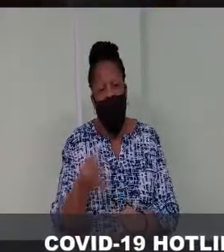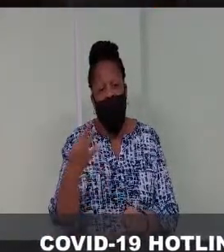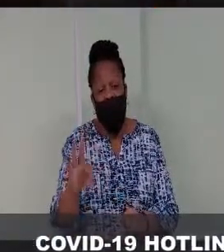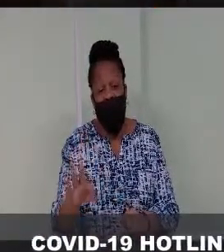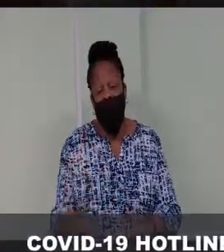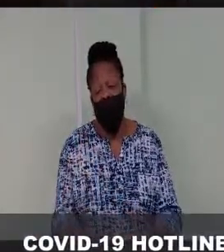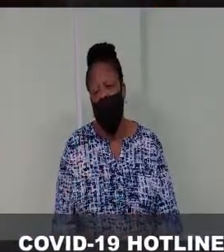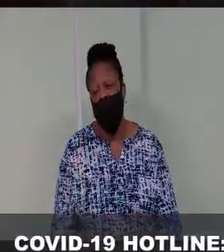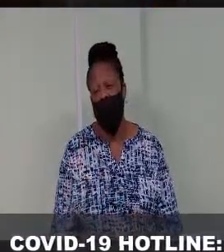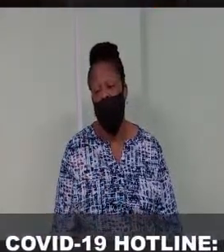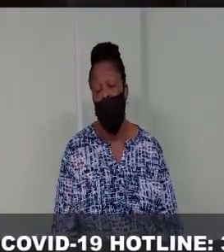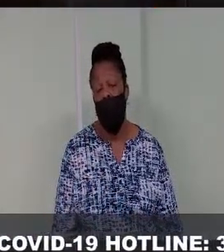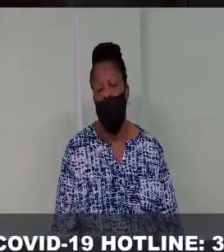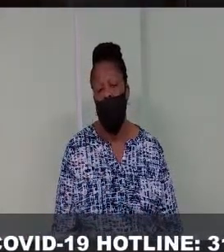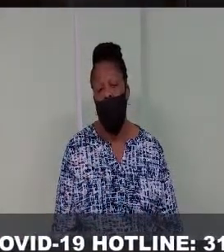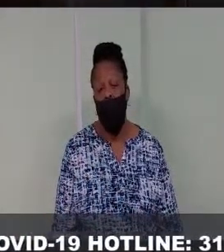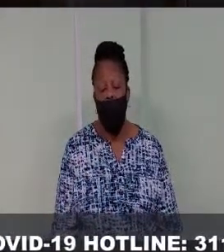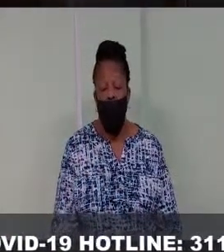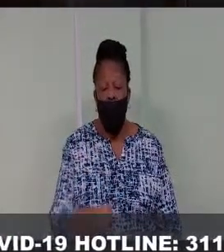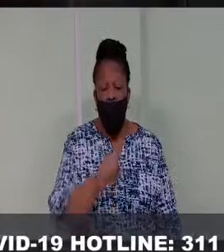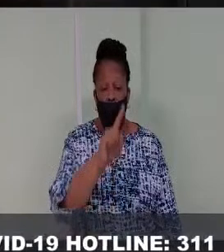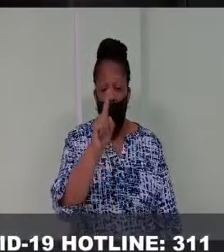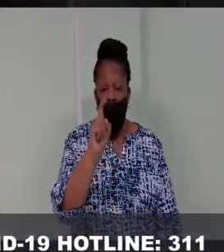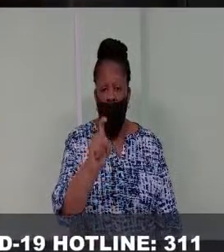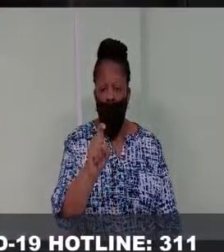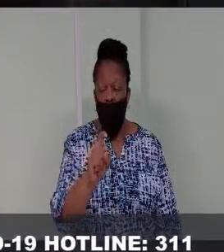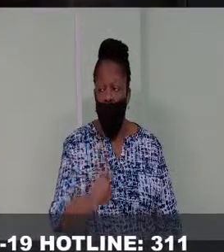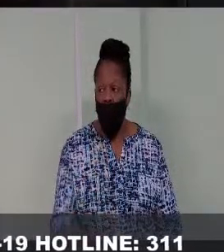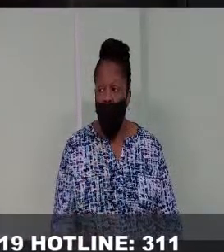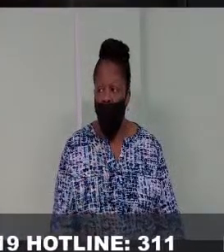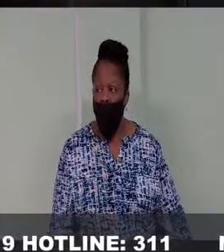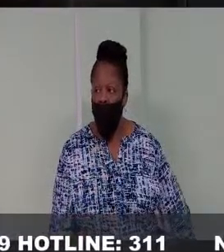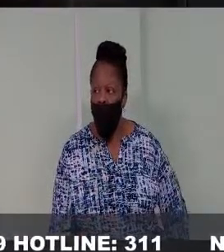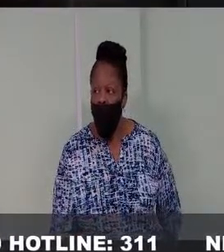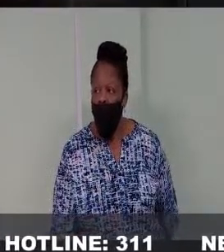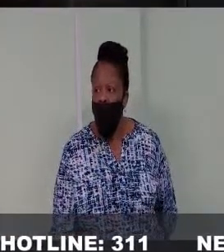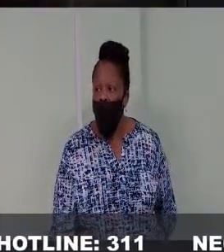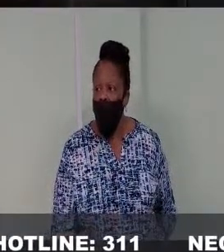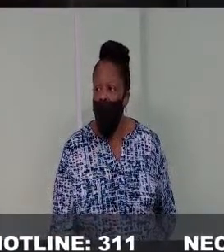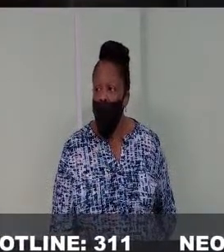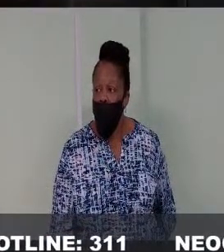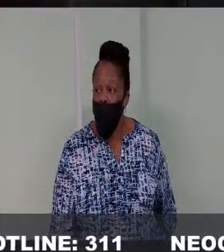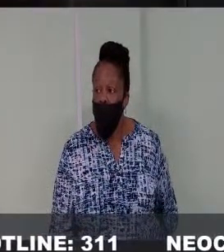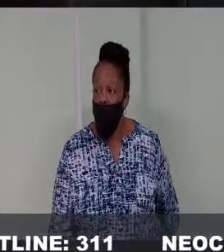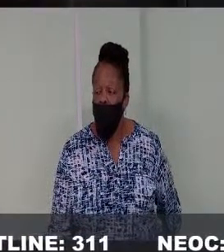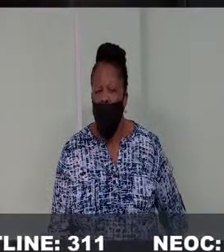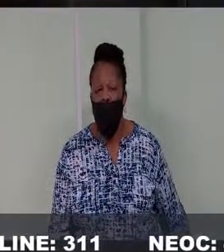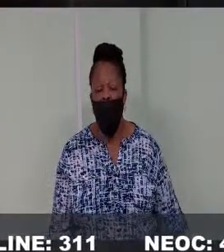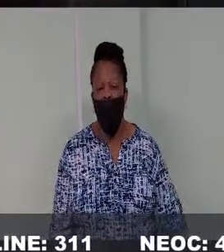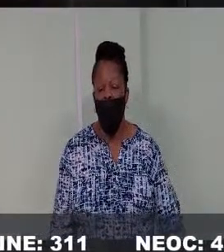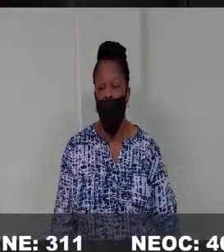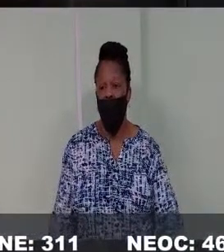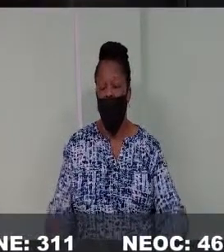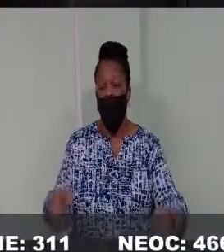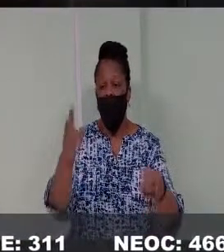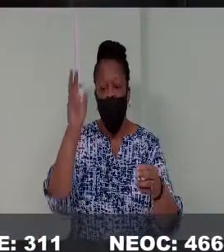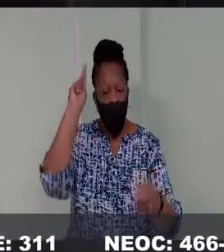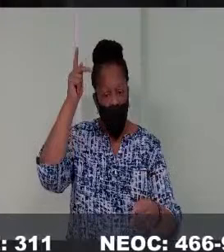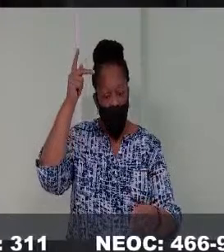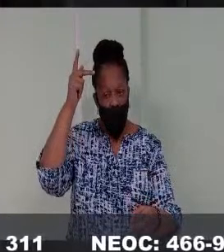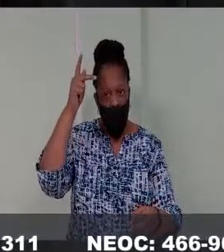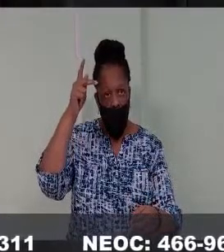Question number 2. The Prime Minister stated recently that the Federation signed an